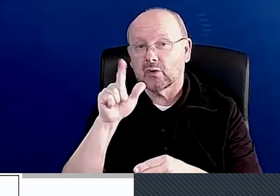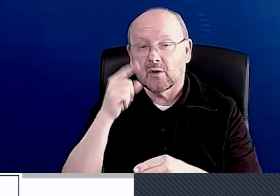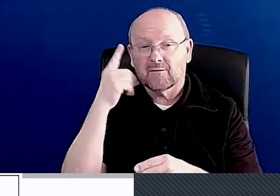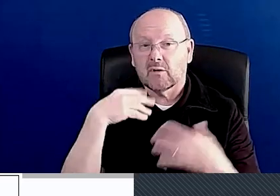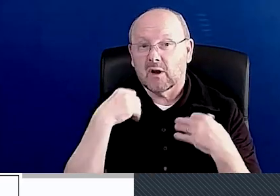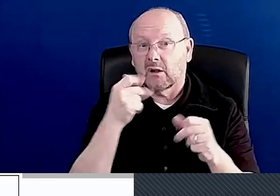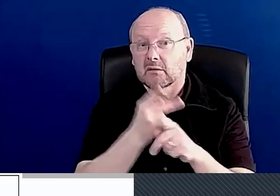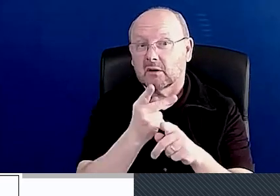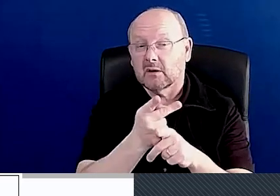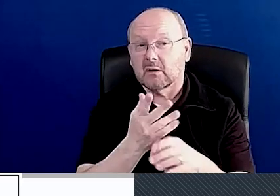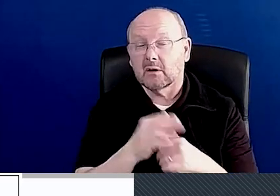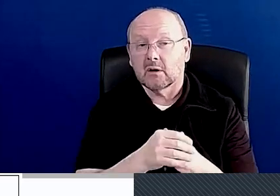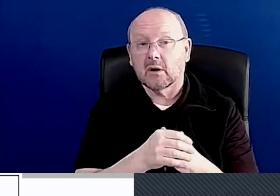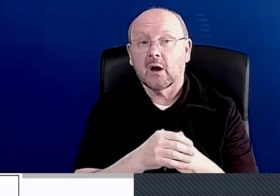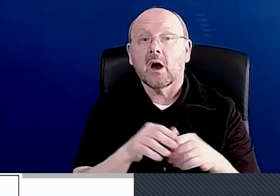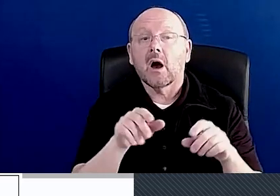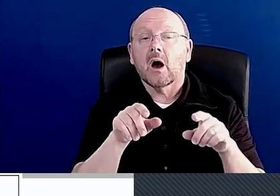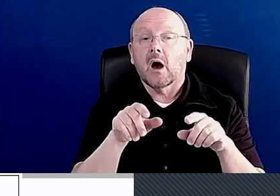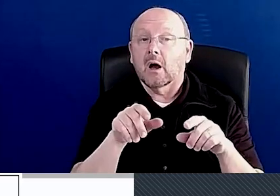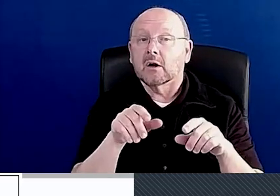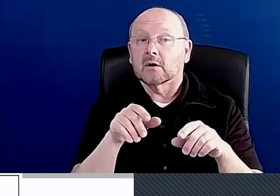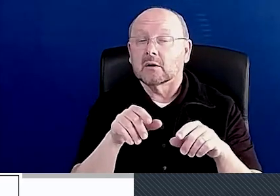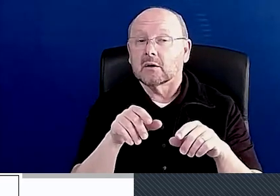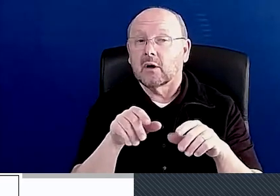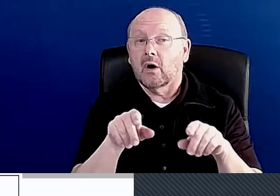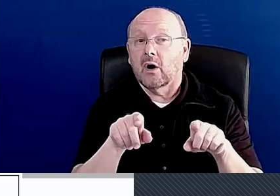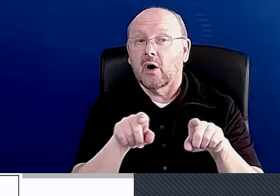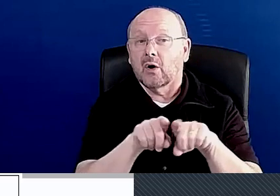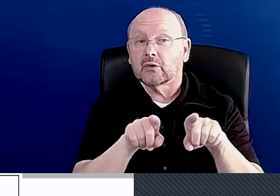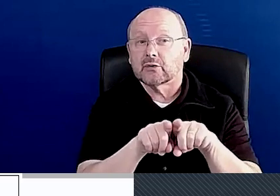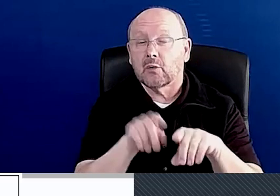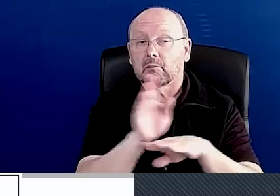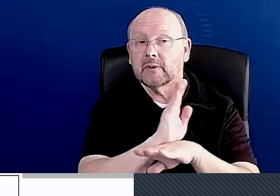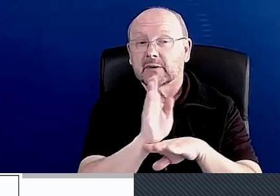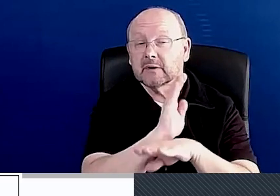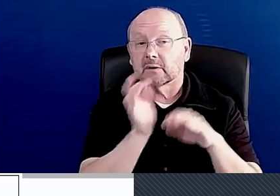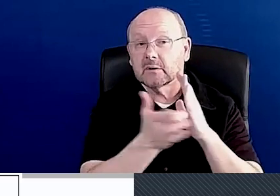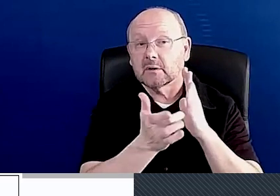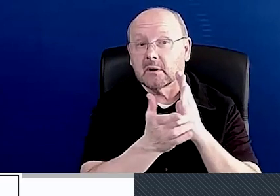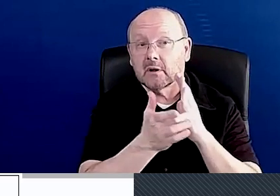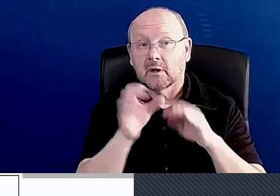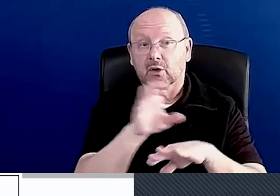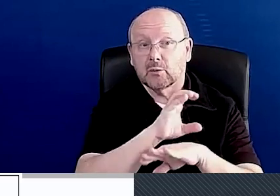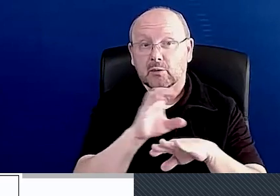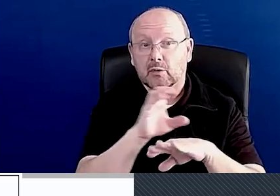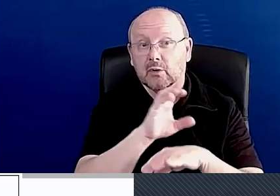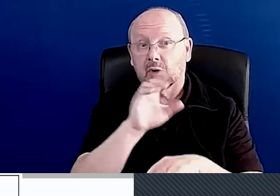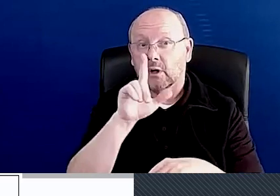healthcare. They're also taking the business technology computer literacy